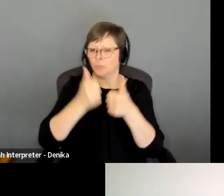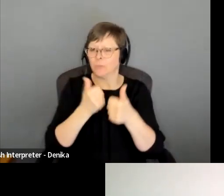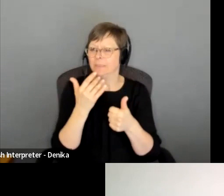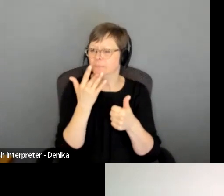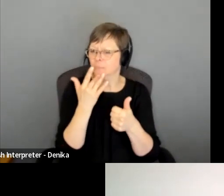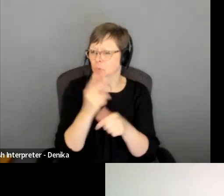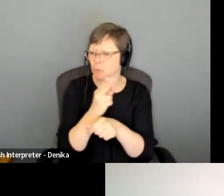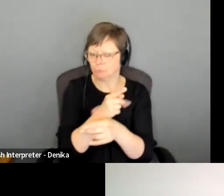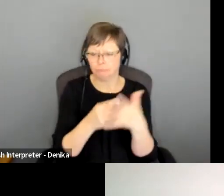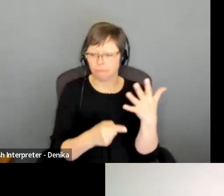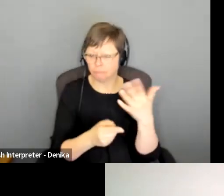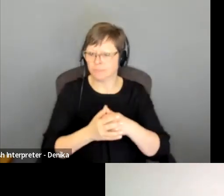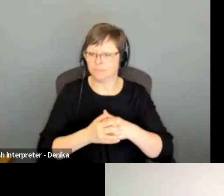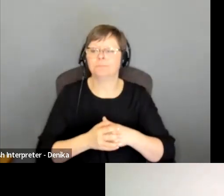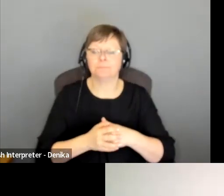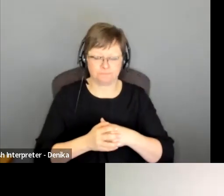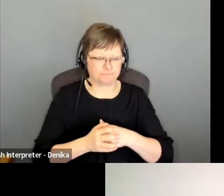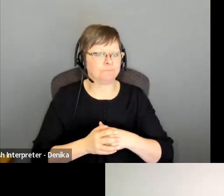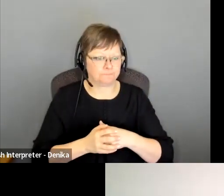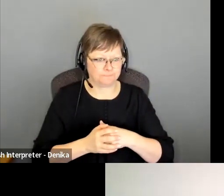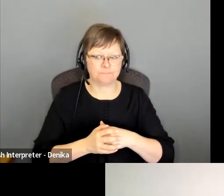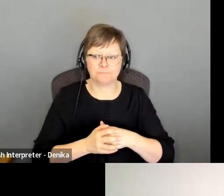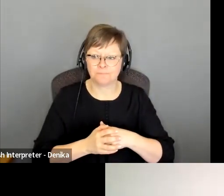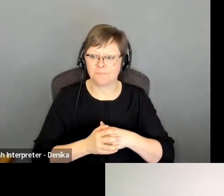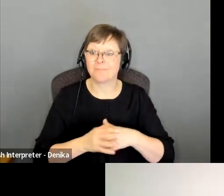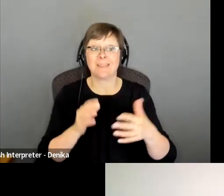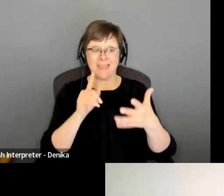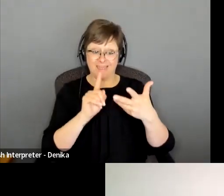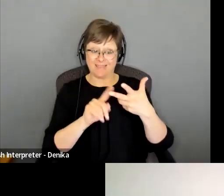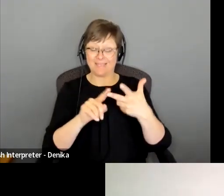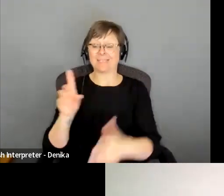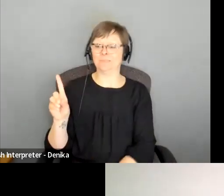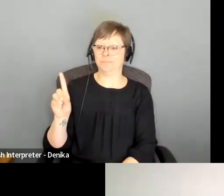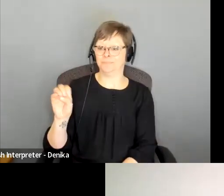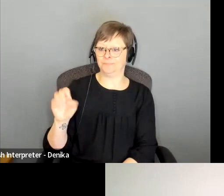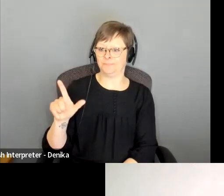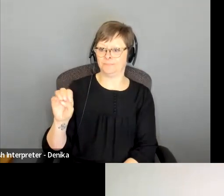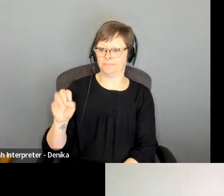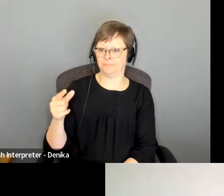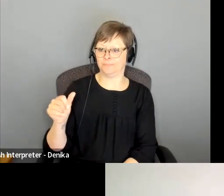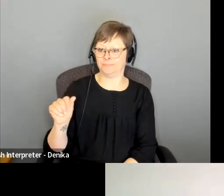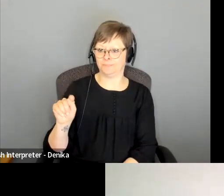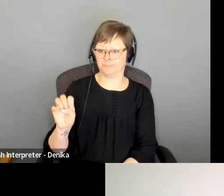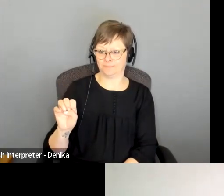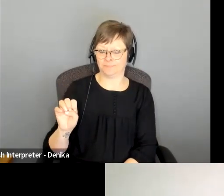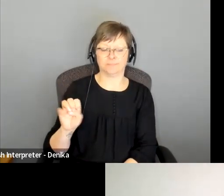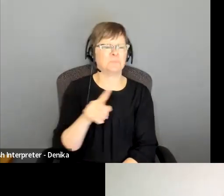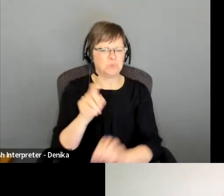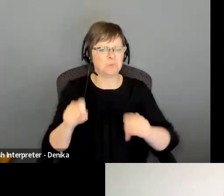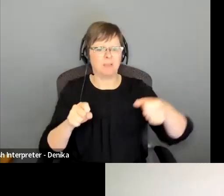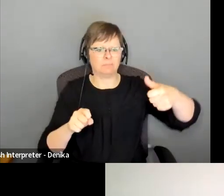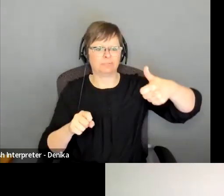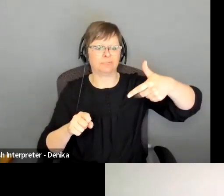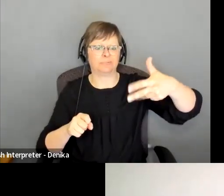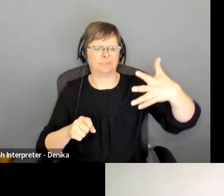next slide, the third letter D is delegate. And you're welcome to bring those bullet points up whenever feels right for